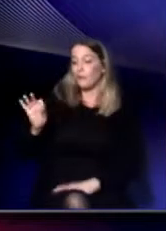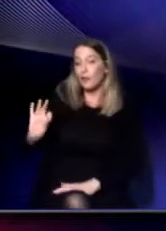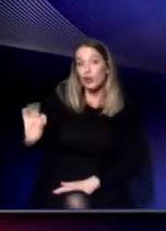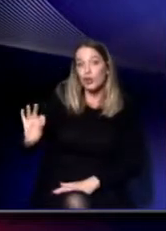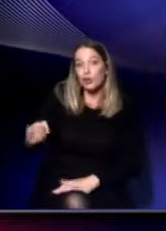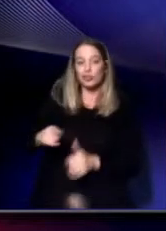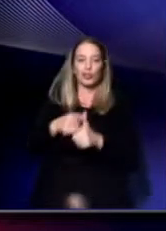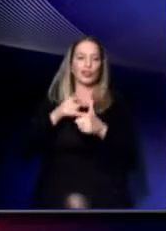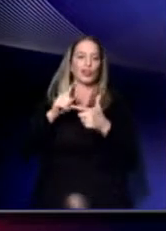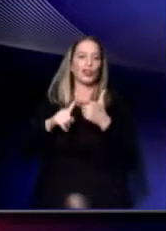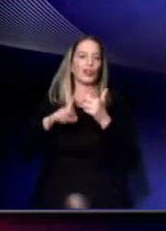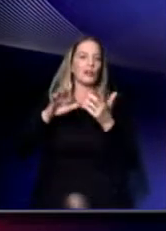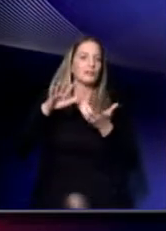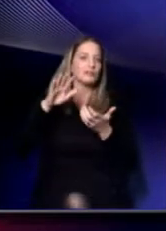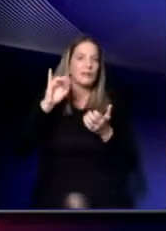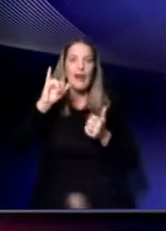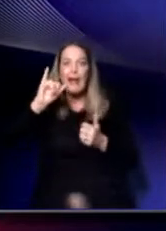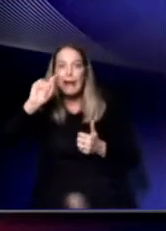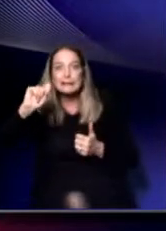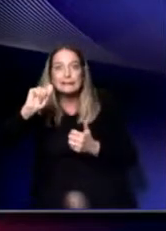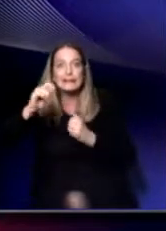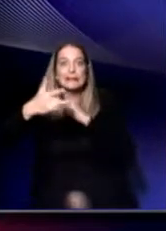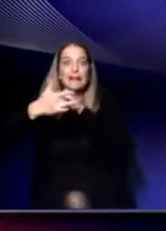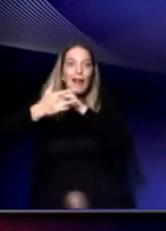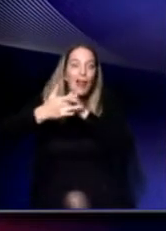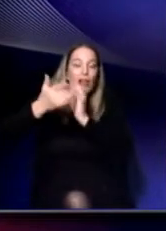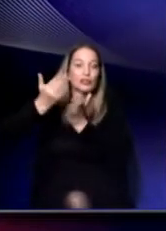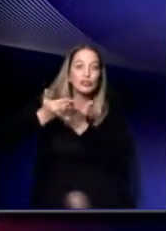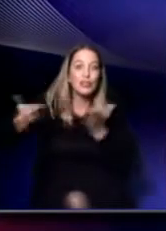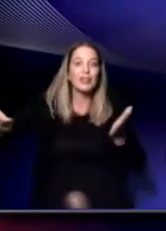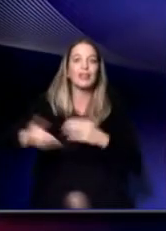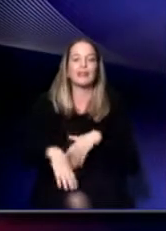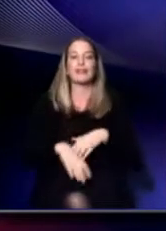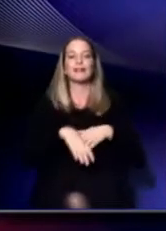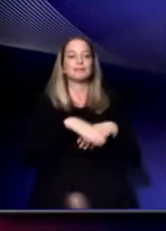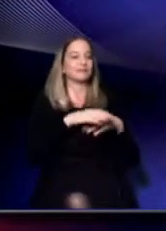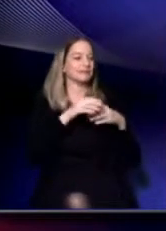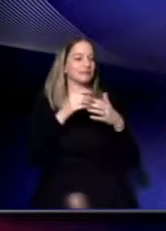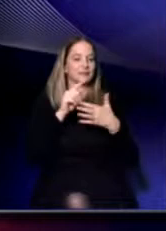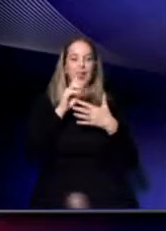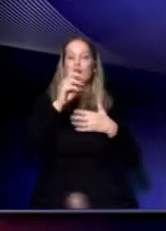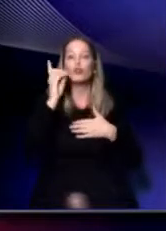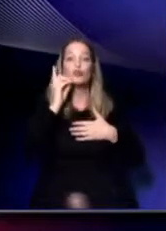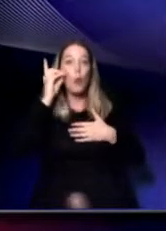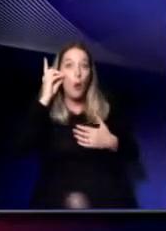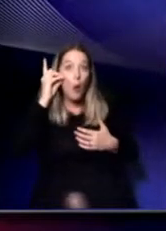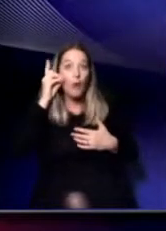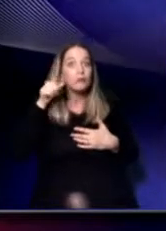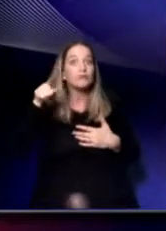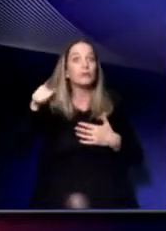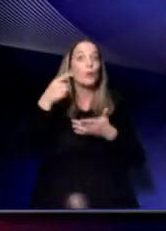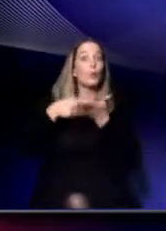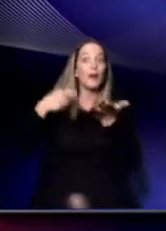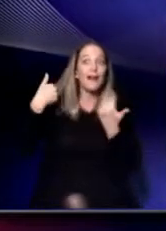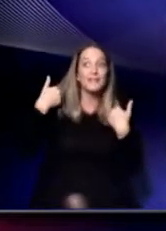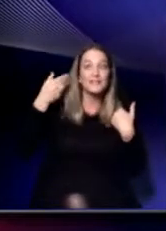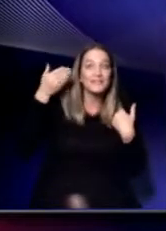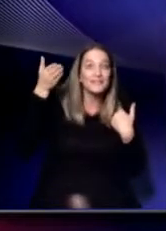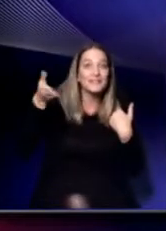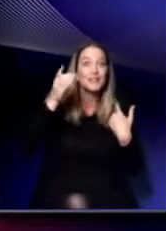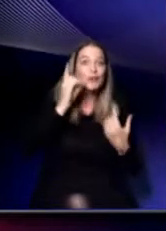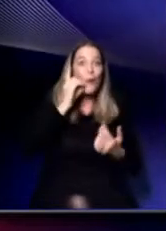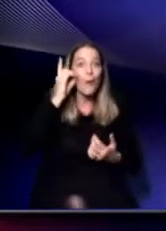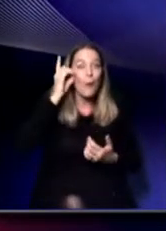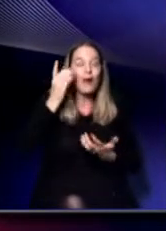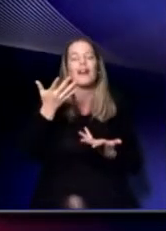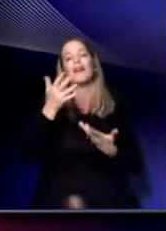in the classroom, and also the dormitory and how the dormitory space is there as well. So, like you